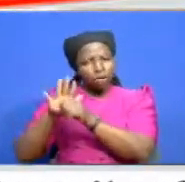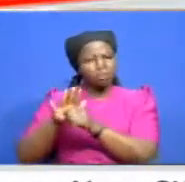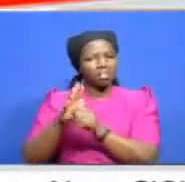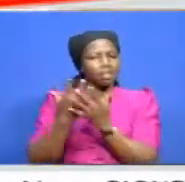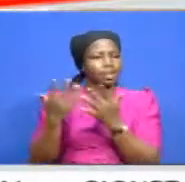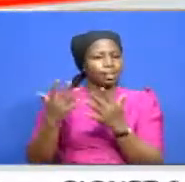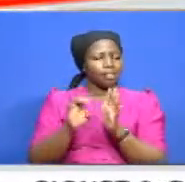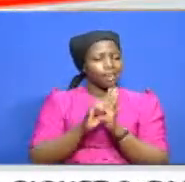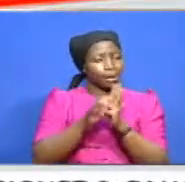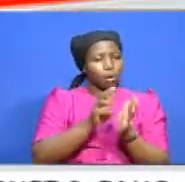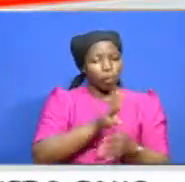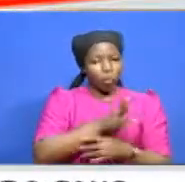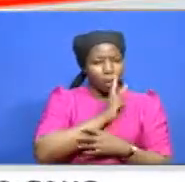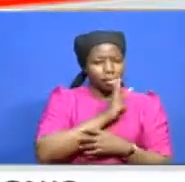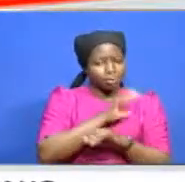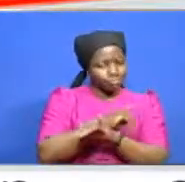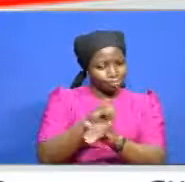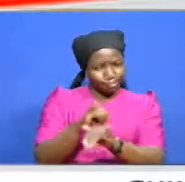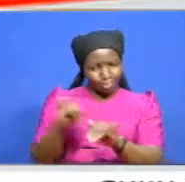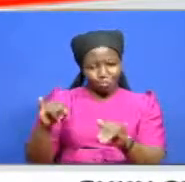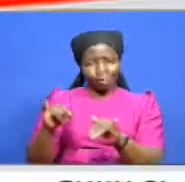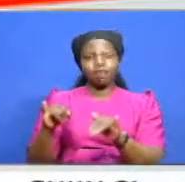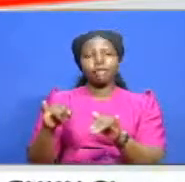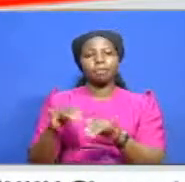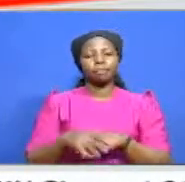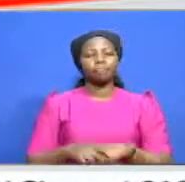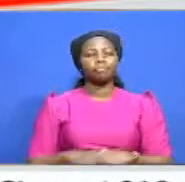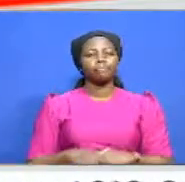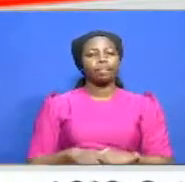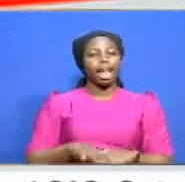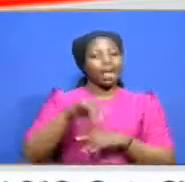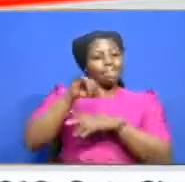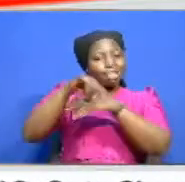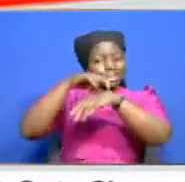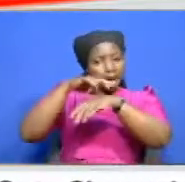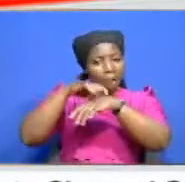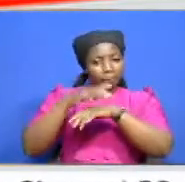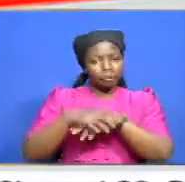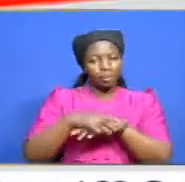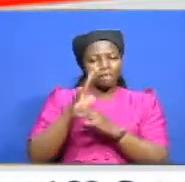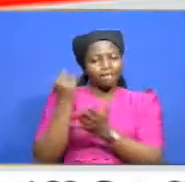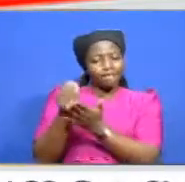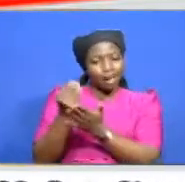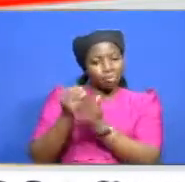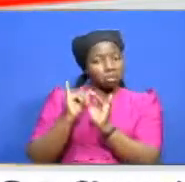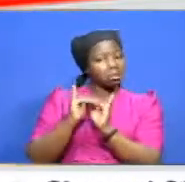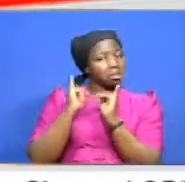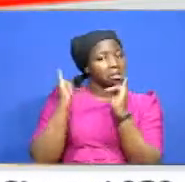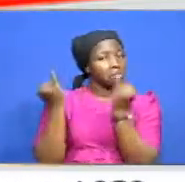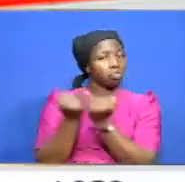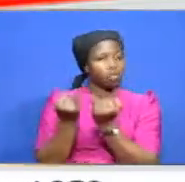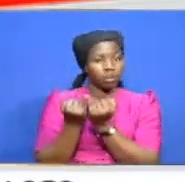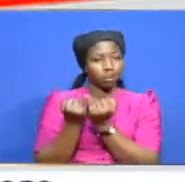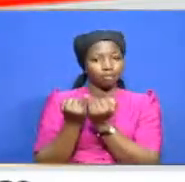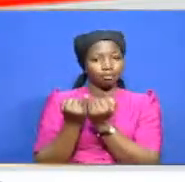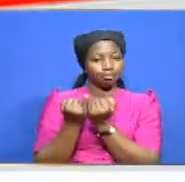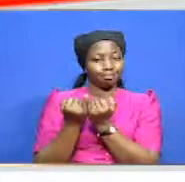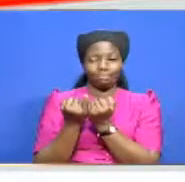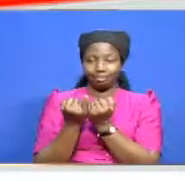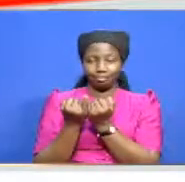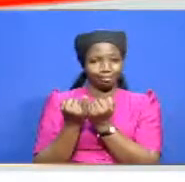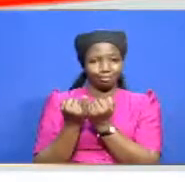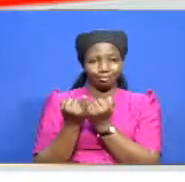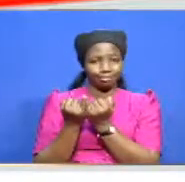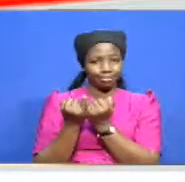water and sanitation infrastructure in place. At this point in time, you find that financial institutions are very